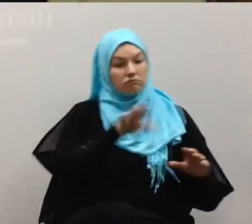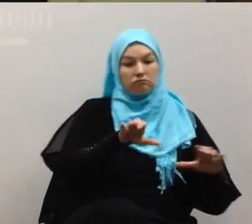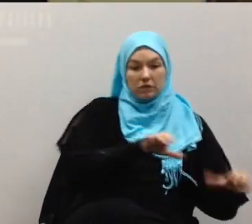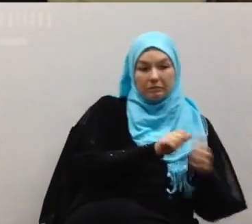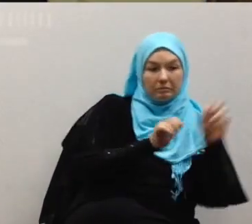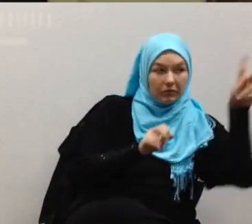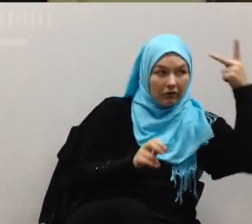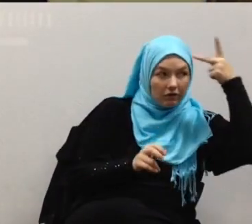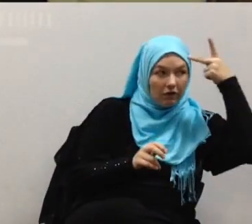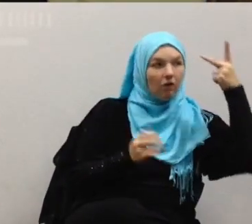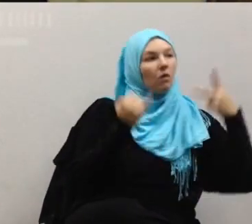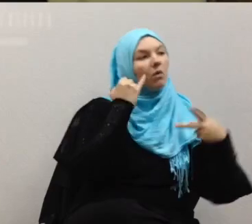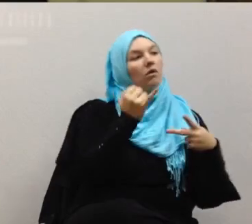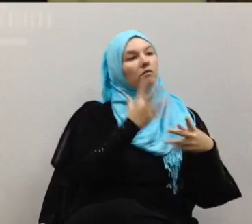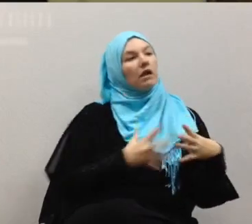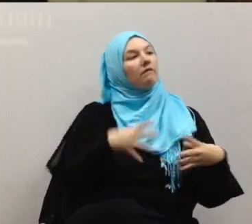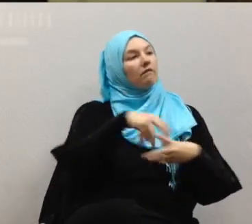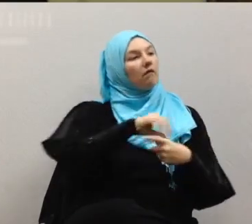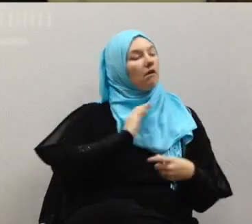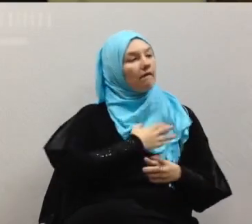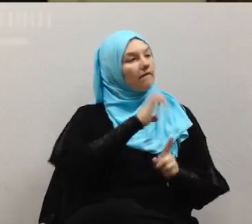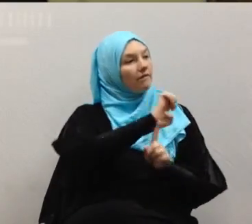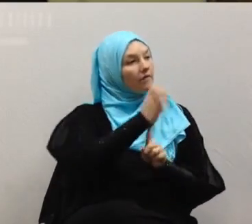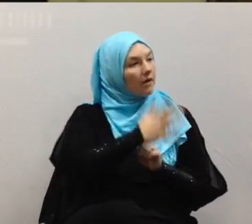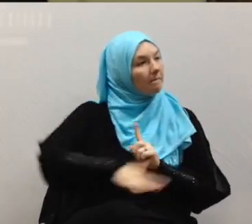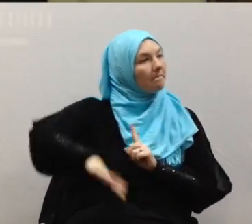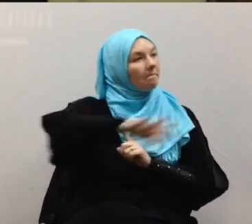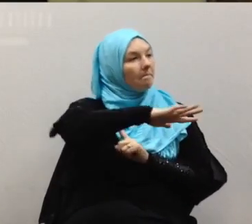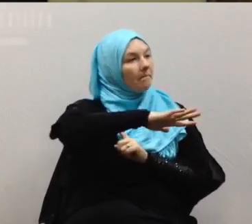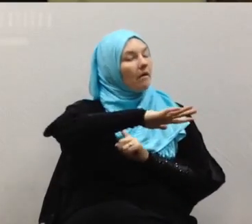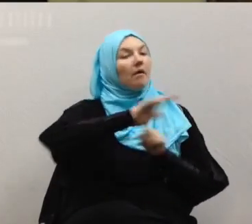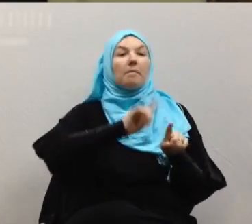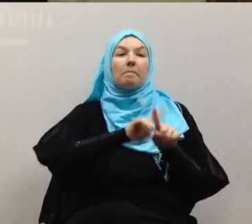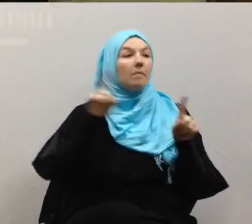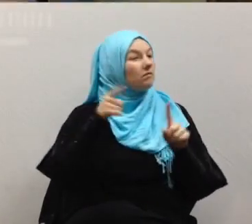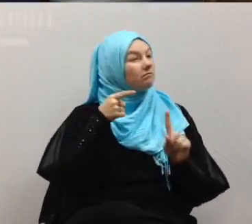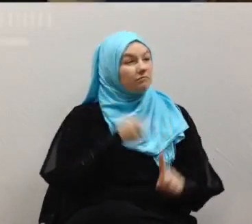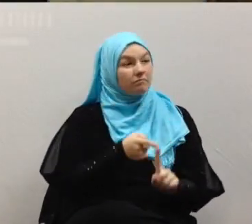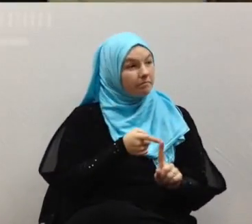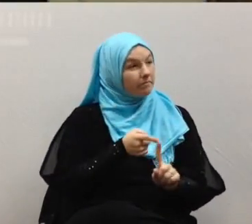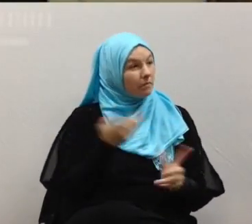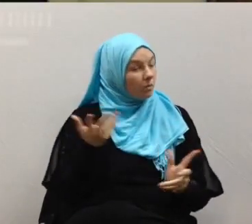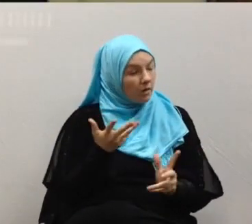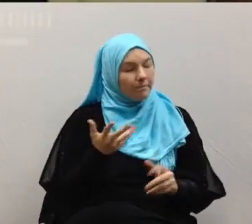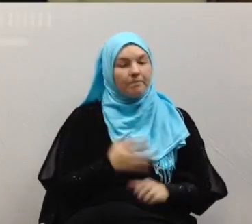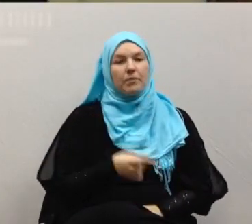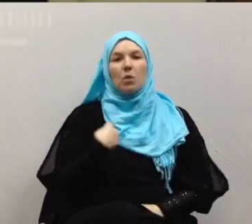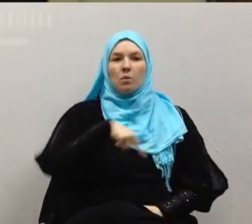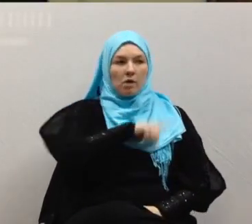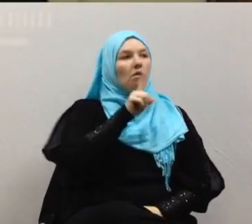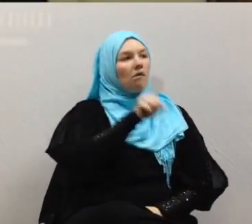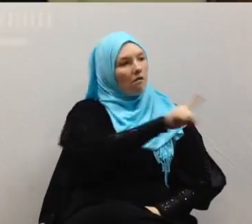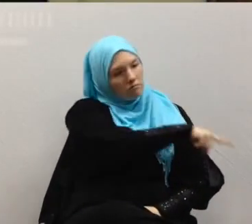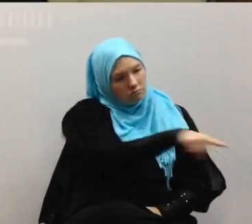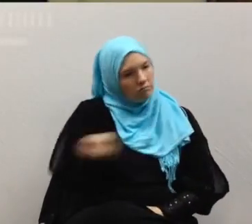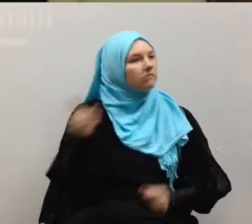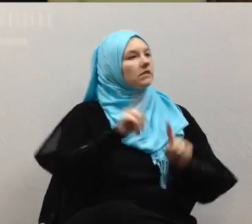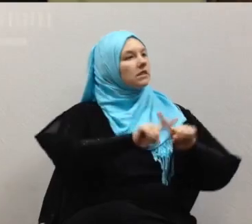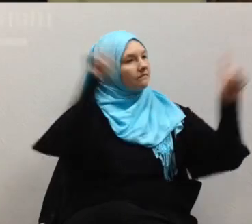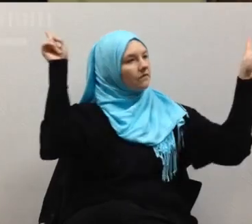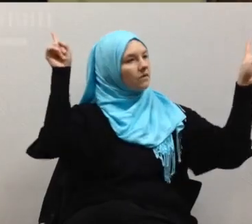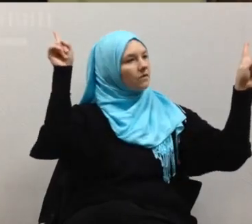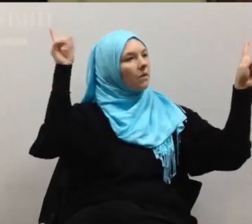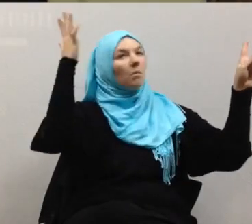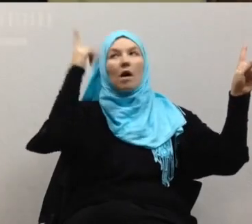we engage our environment, our world. But the bottom line is, we are different because we are